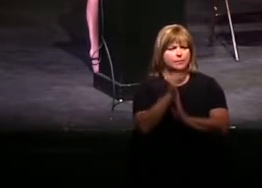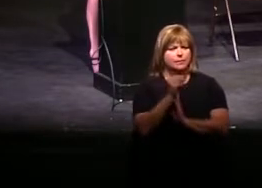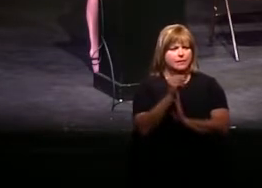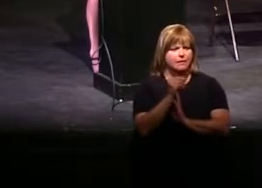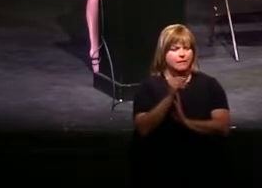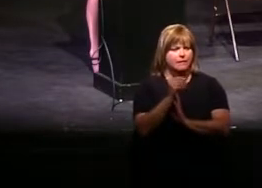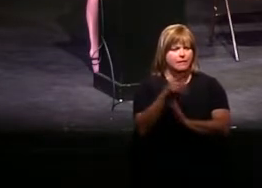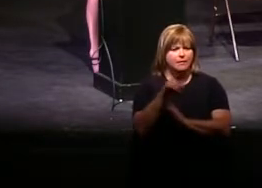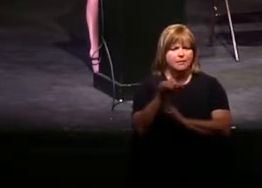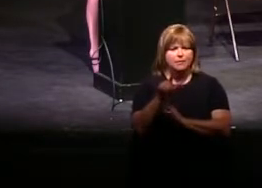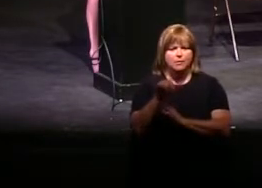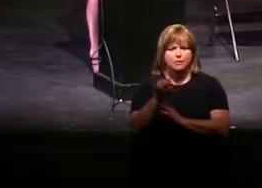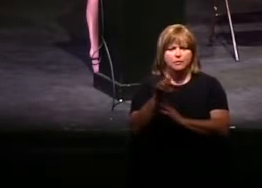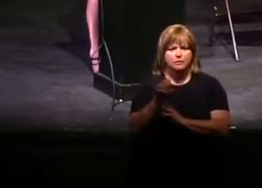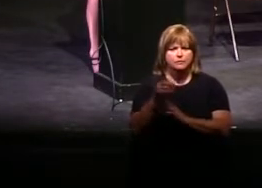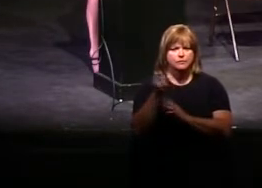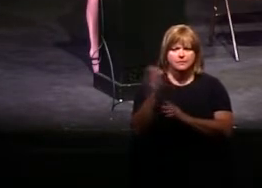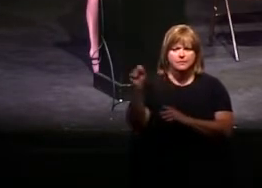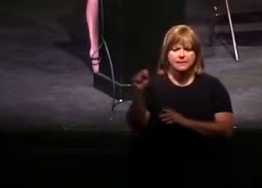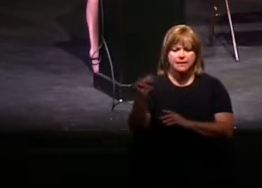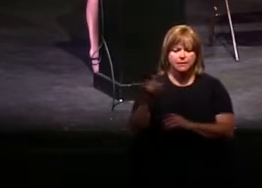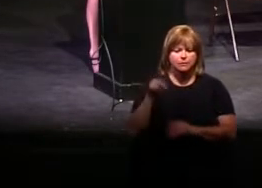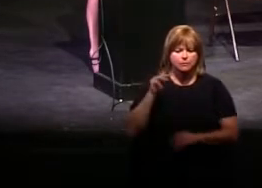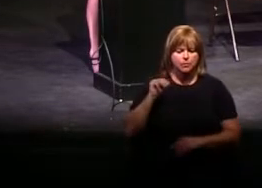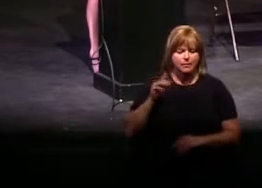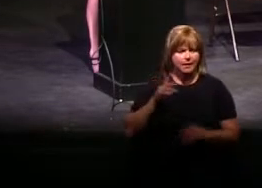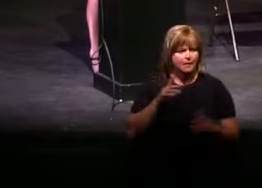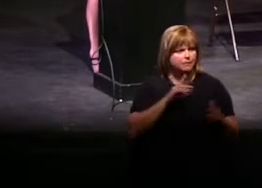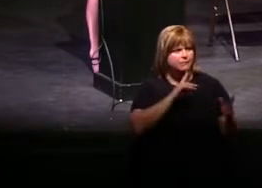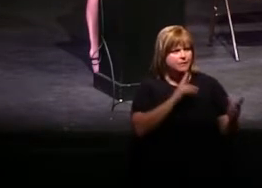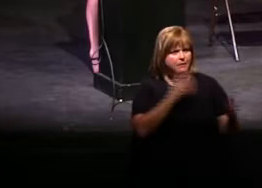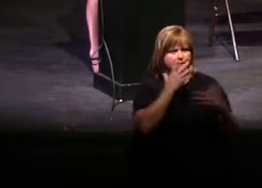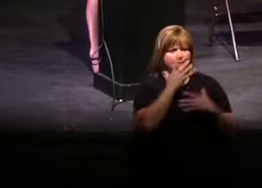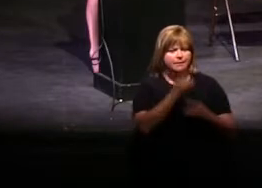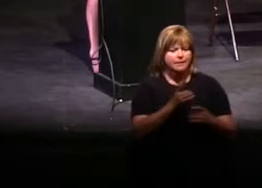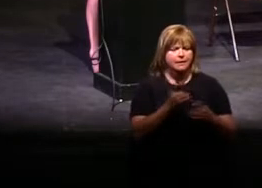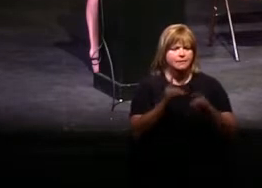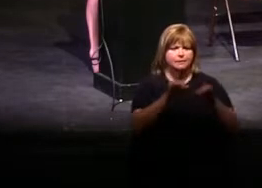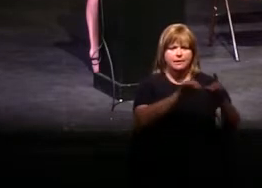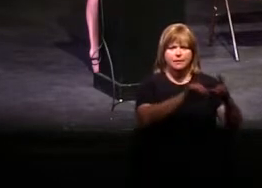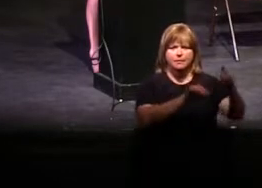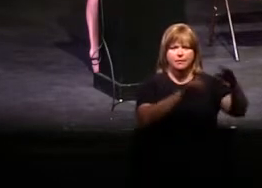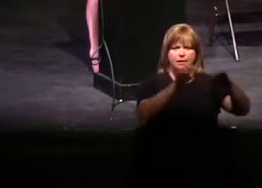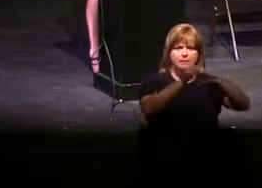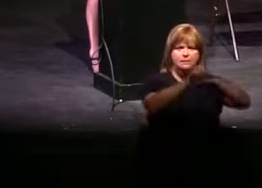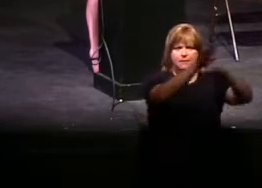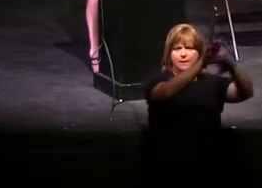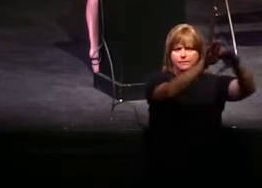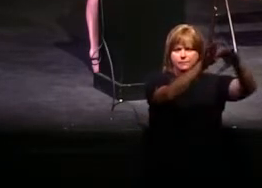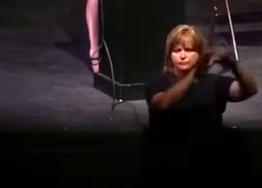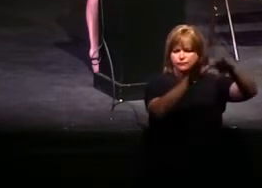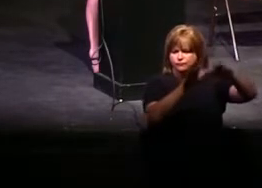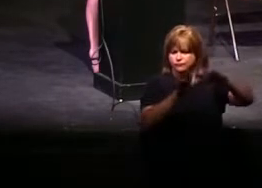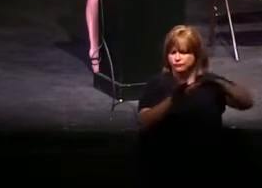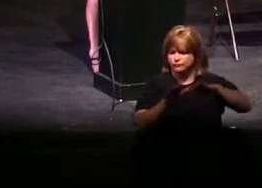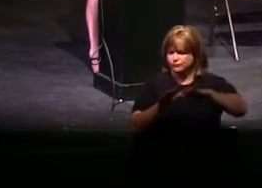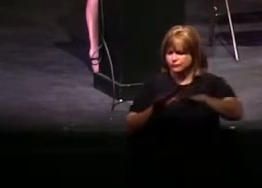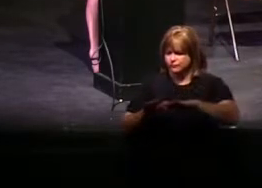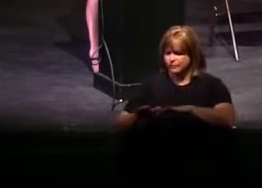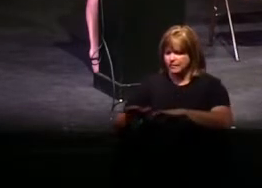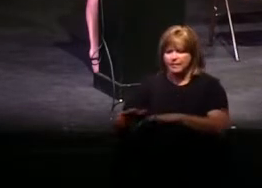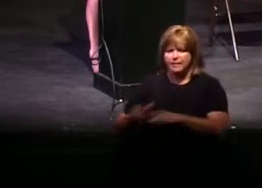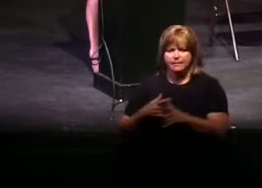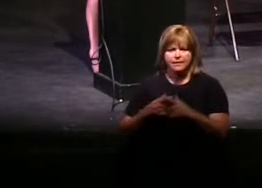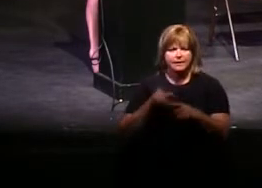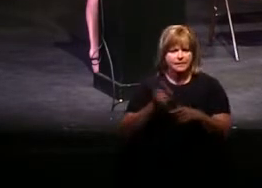flight from Seattle to Pullman, I was so struck by that beauty as we moved across the Cascades, the Columbia Basin, and the Palouse that I had